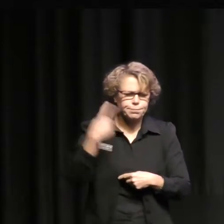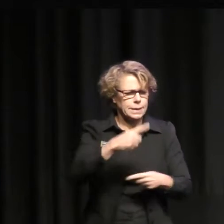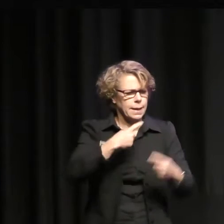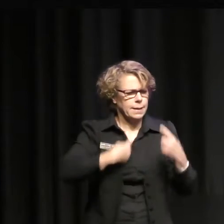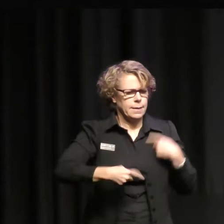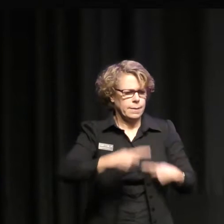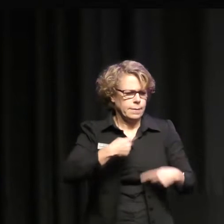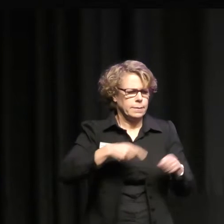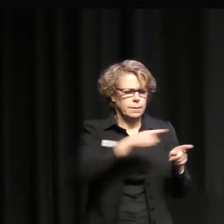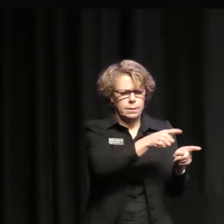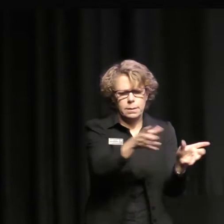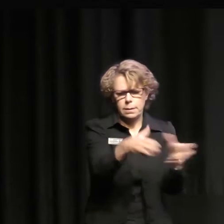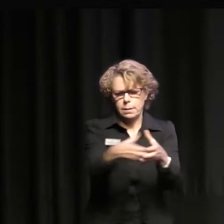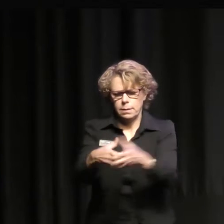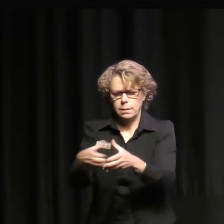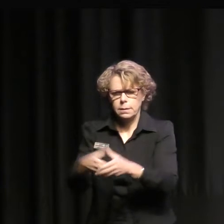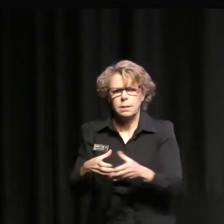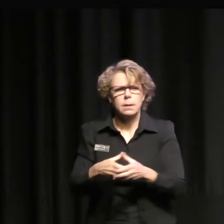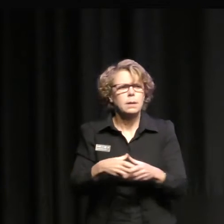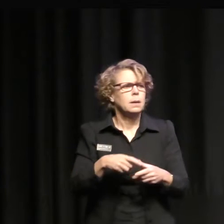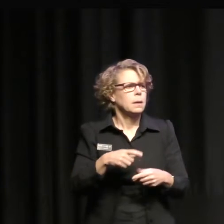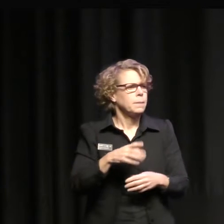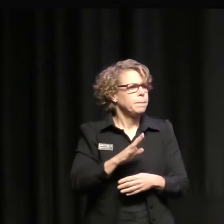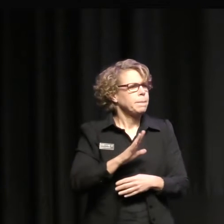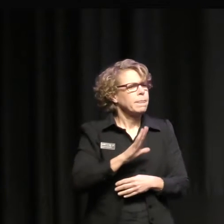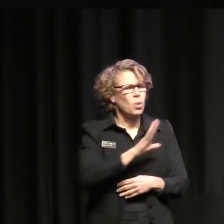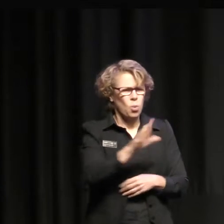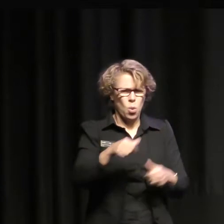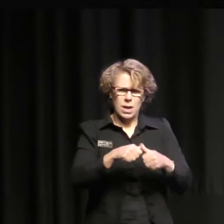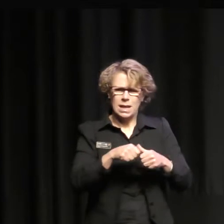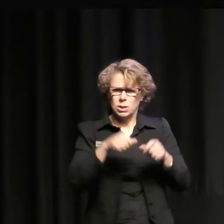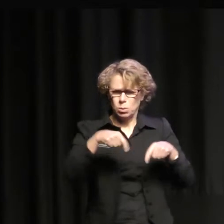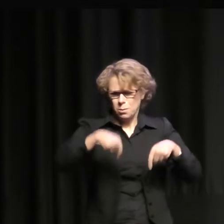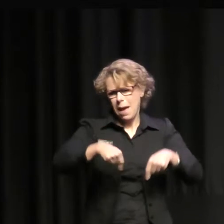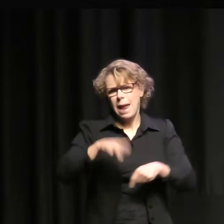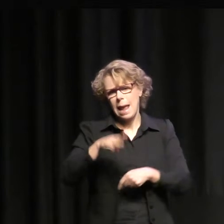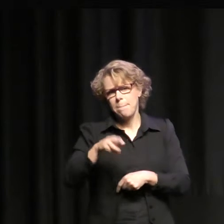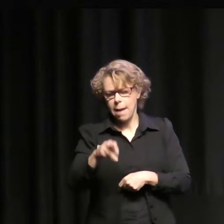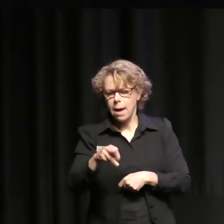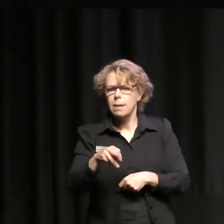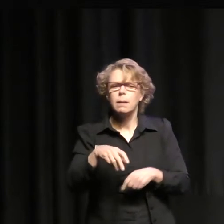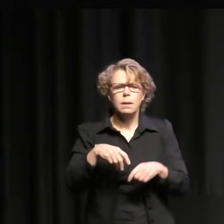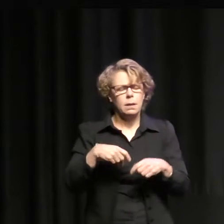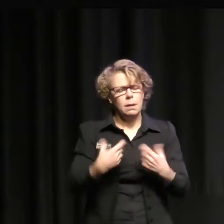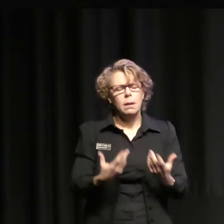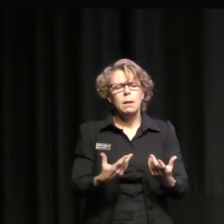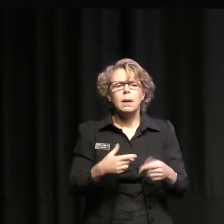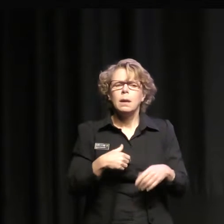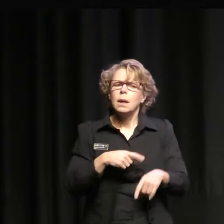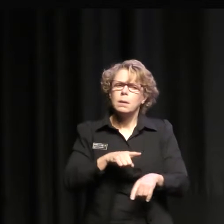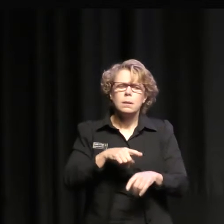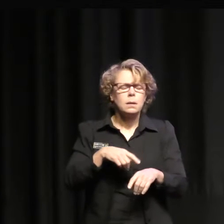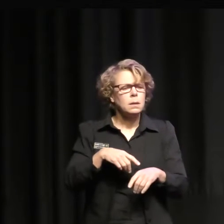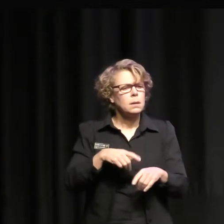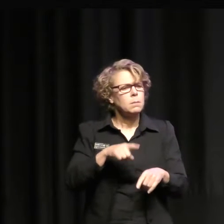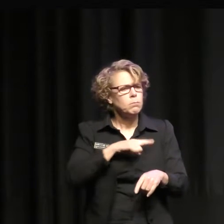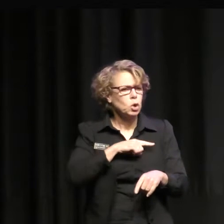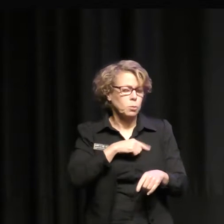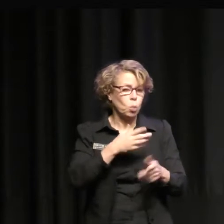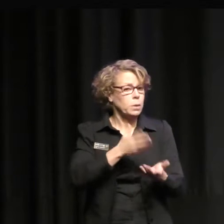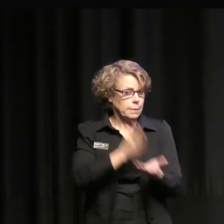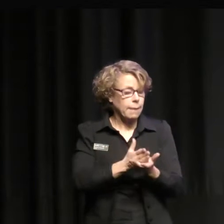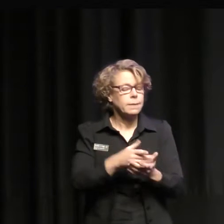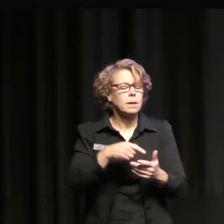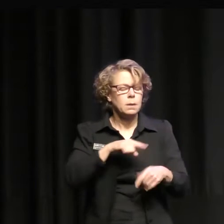Now, a conference like yours on human rights is rightly, correctly, mainly about the